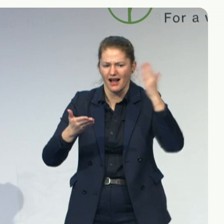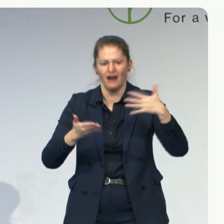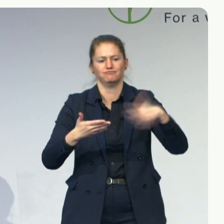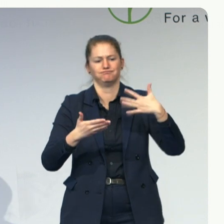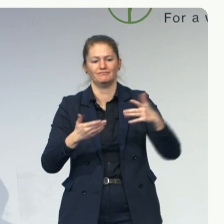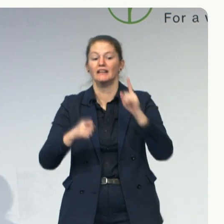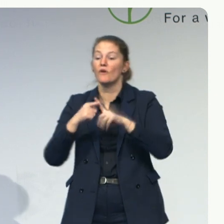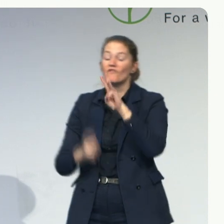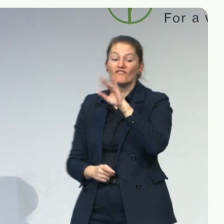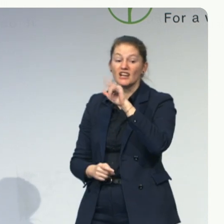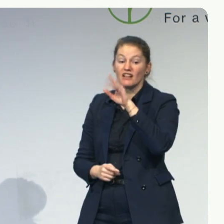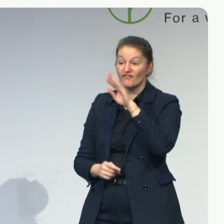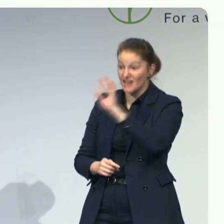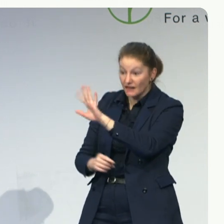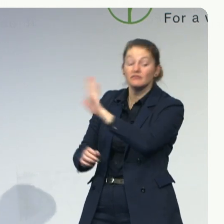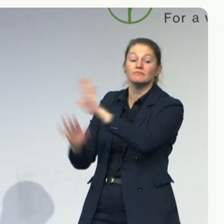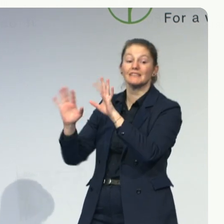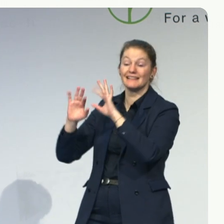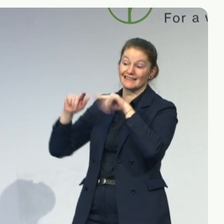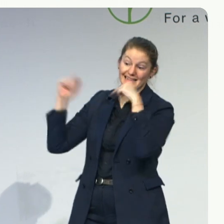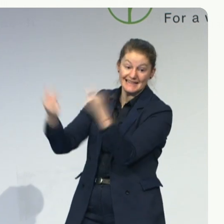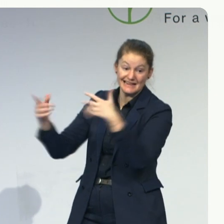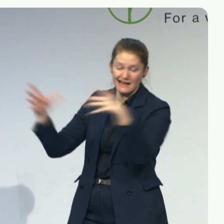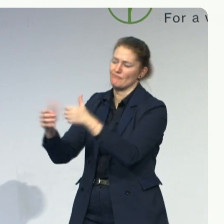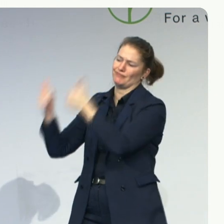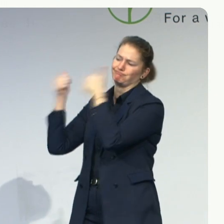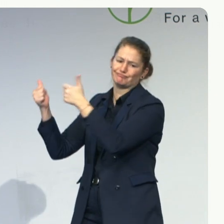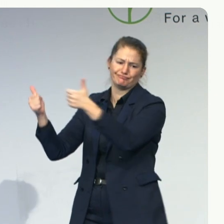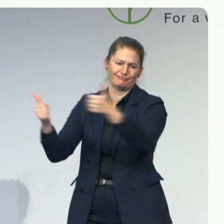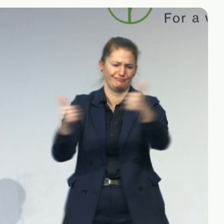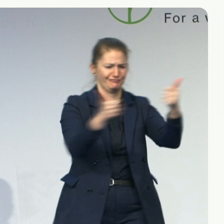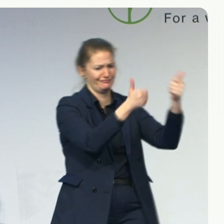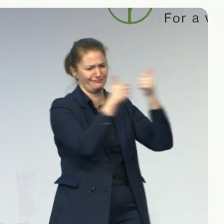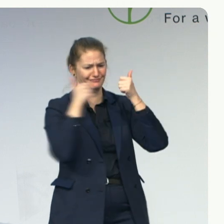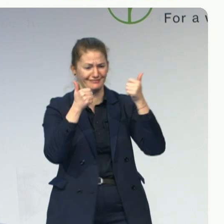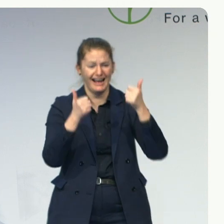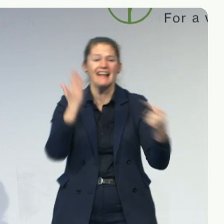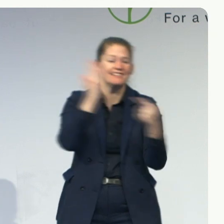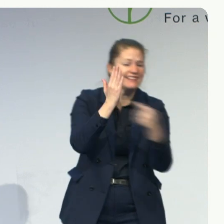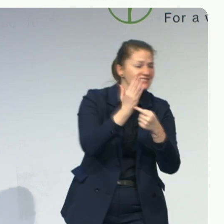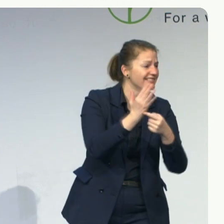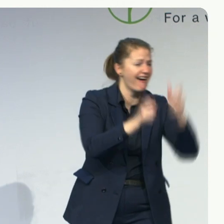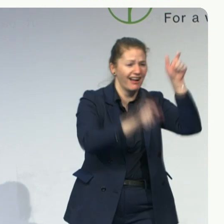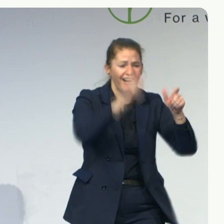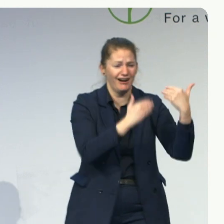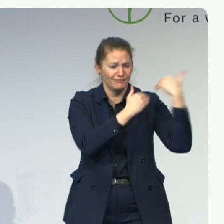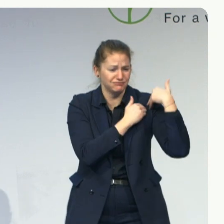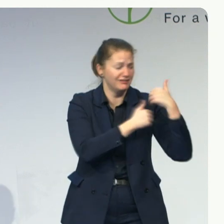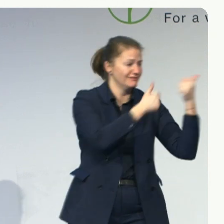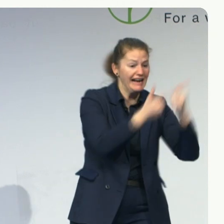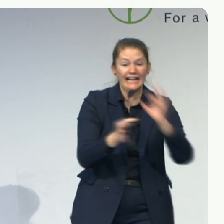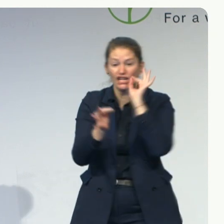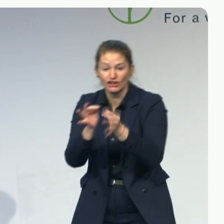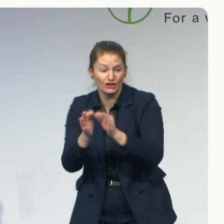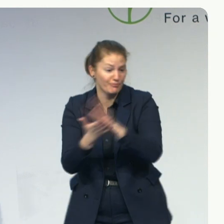Because it is only 20 past 8. I want to thank all the guys in tech and all the interpreters here. They have done an amazing job. This